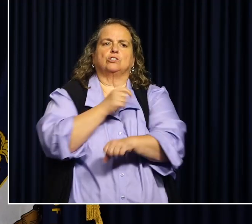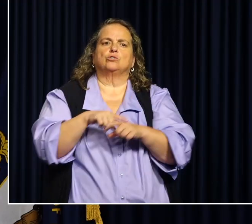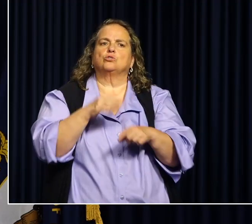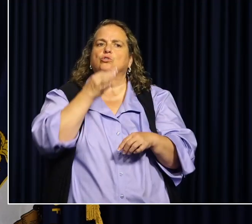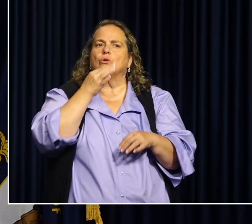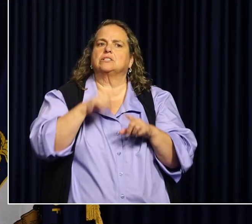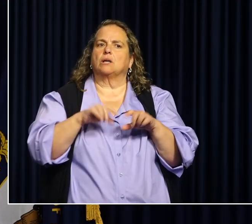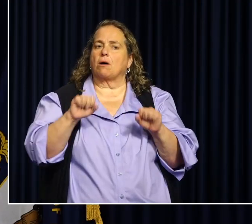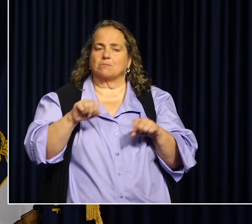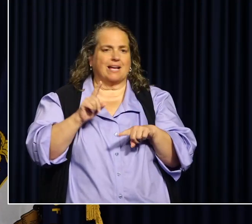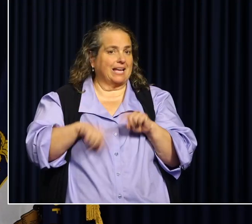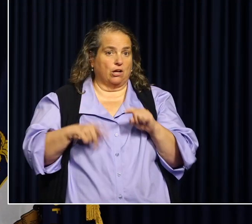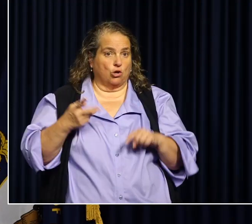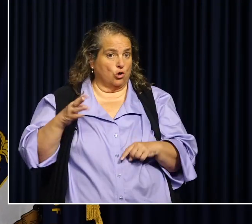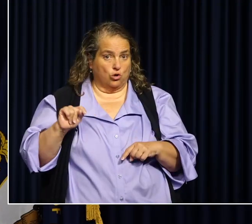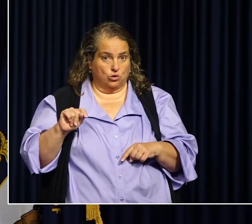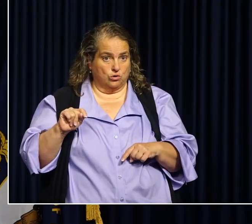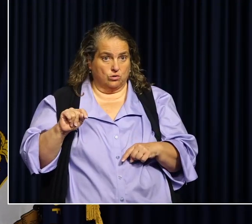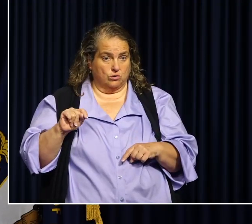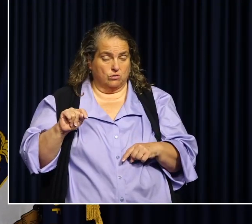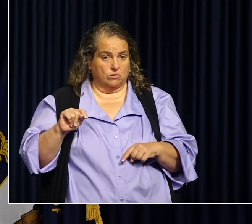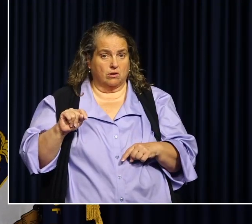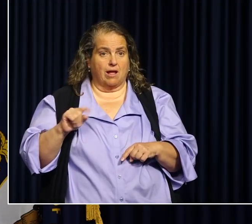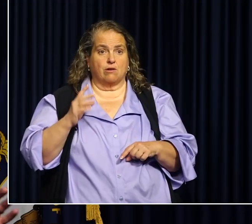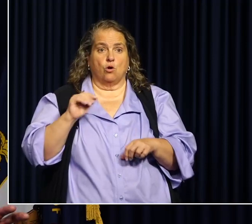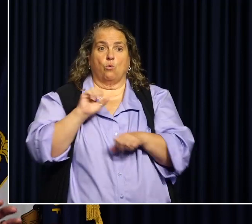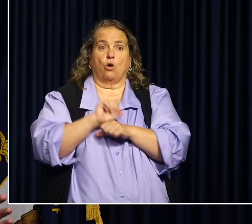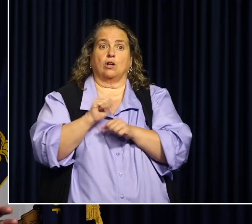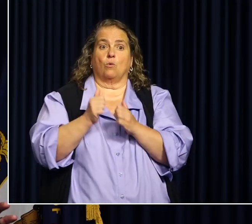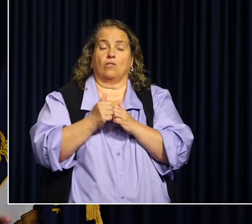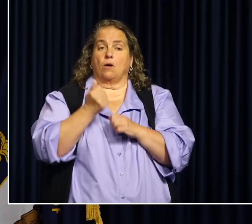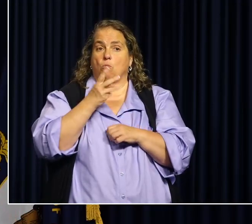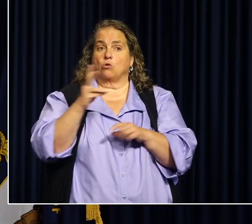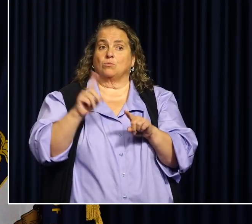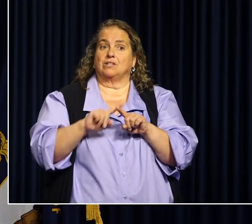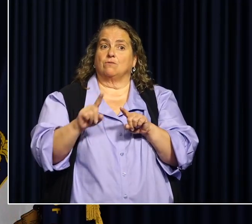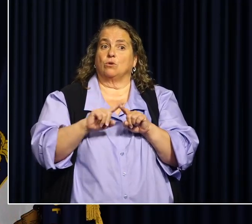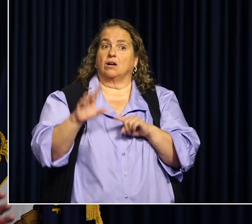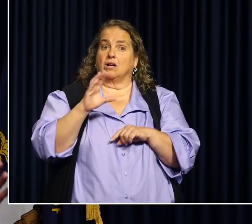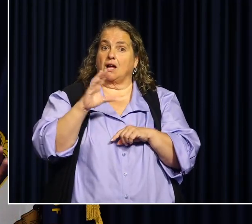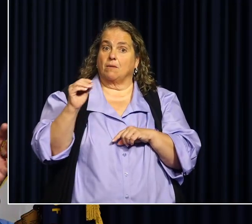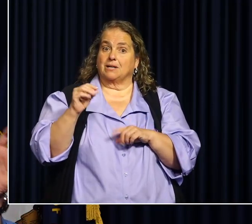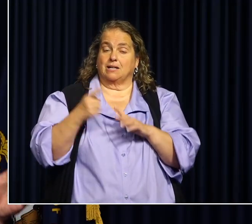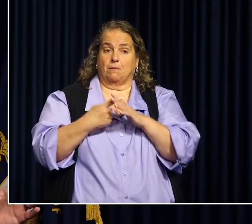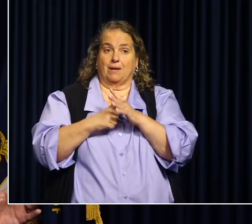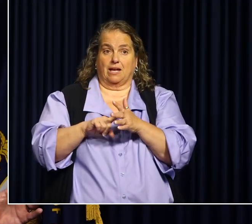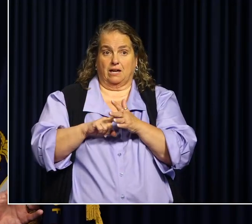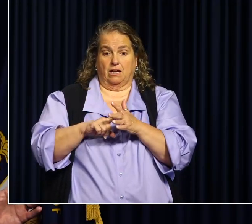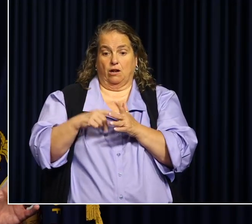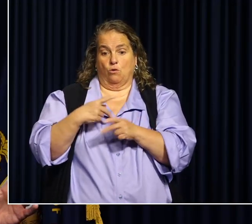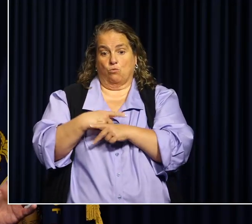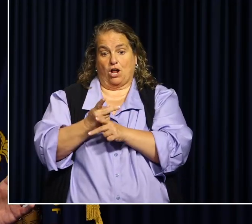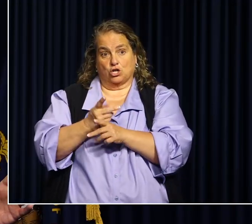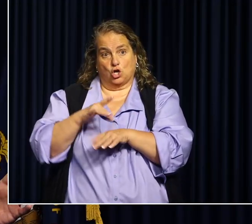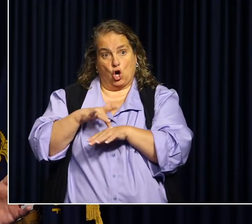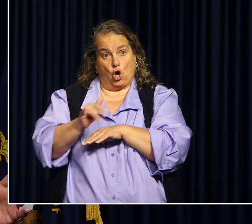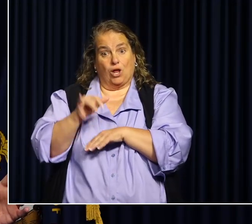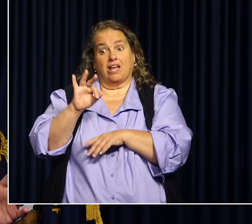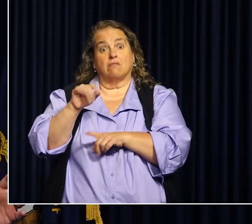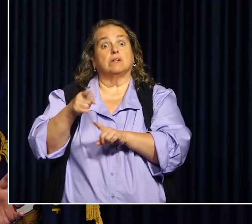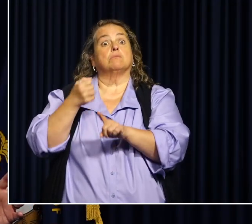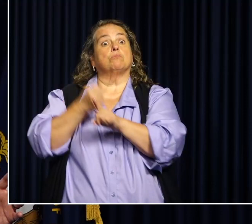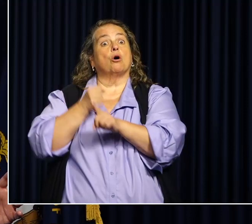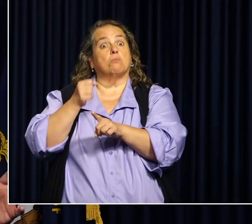possible. That can't hurt. And working with multiple different companies, beginning production early in case that's the one that